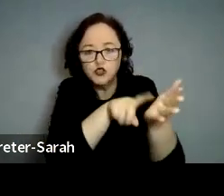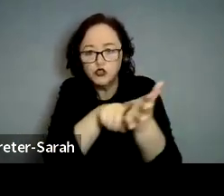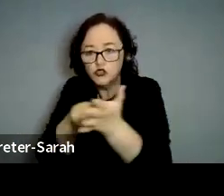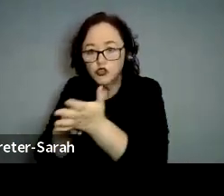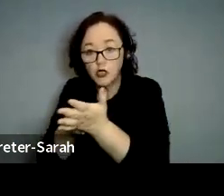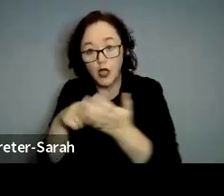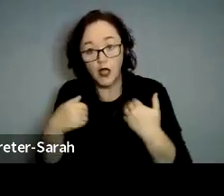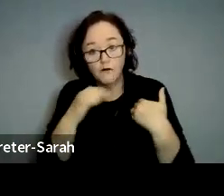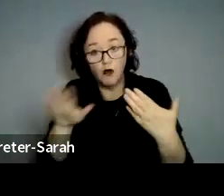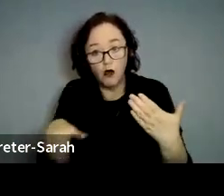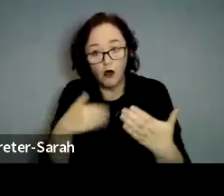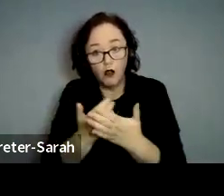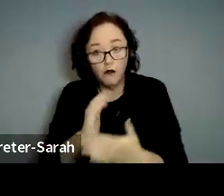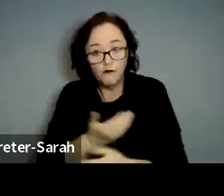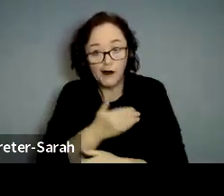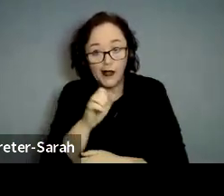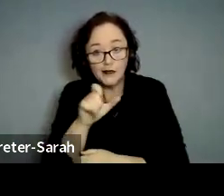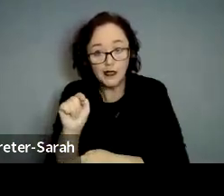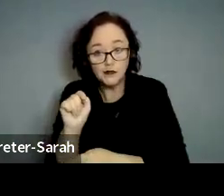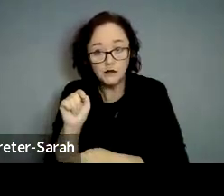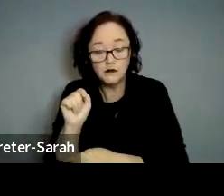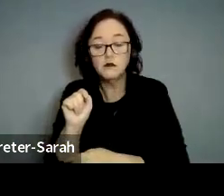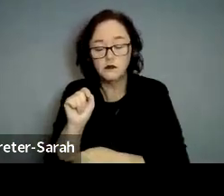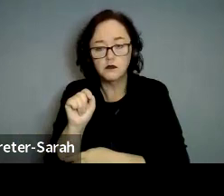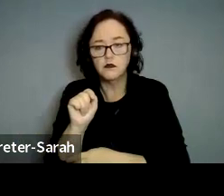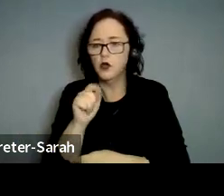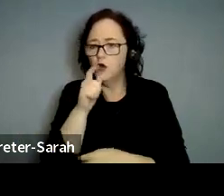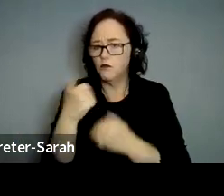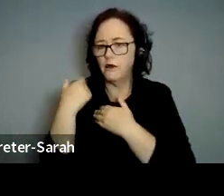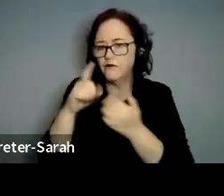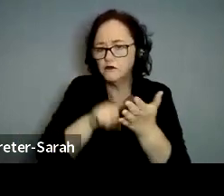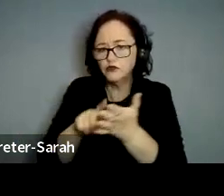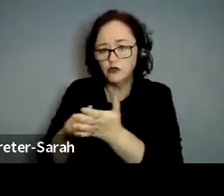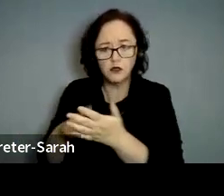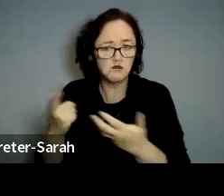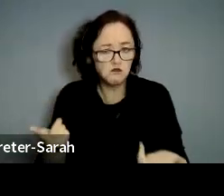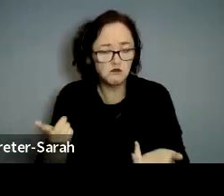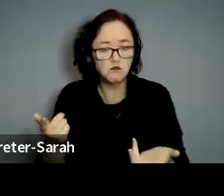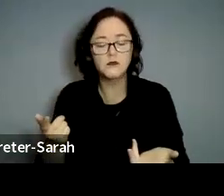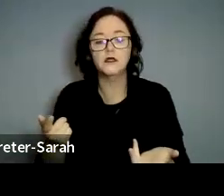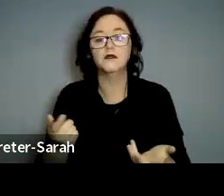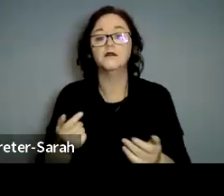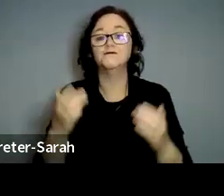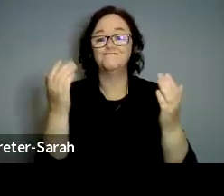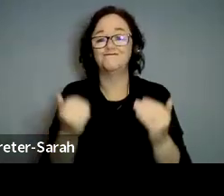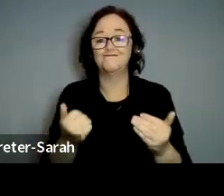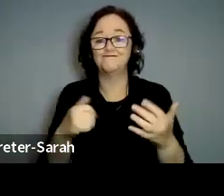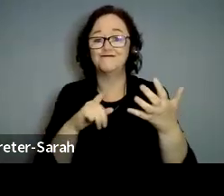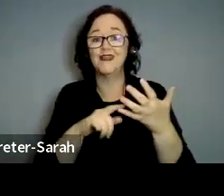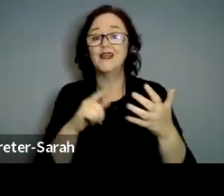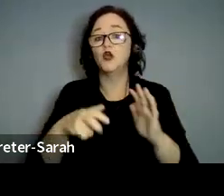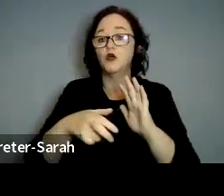all of the assets that we think we have? Just a couple others to point out: review and approval. This is a